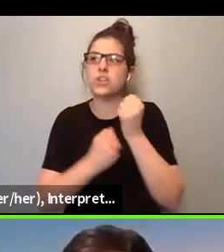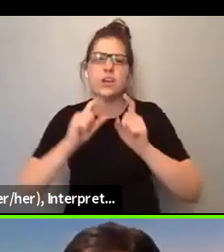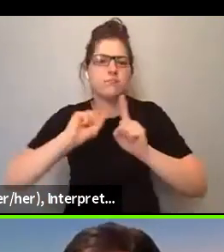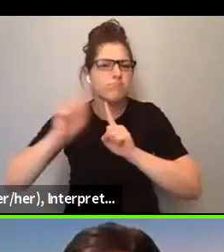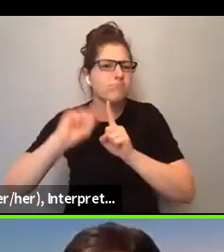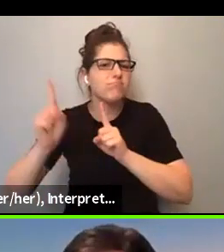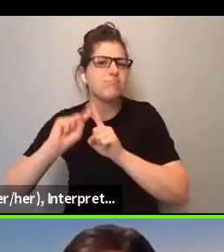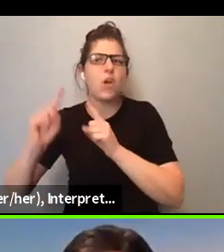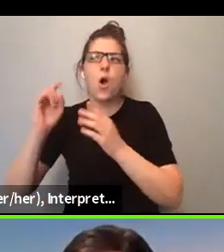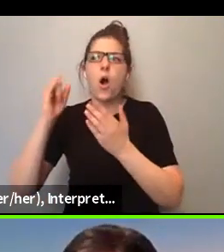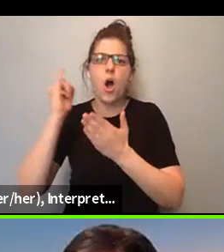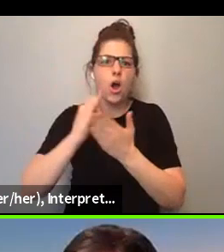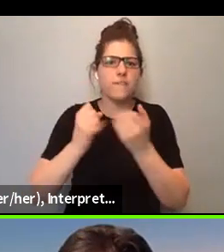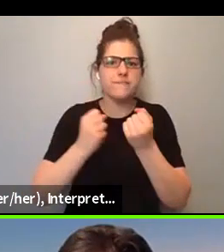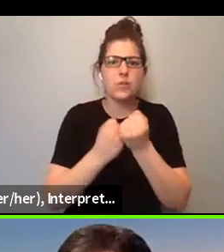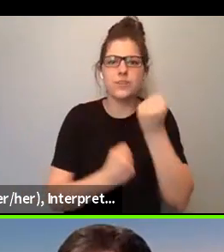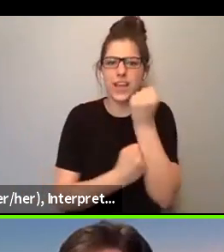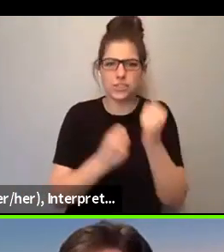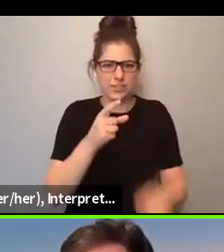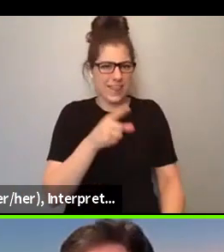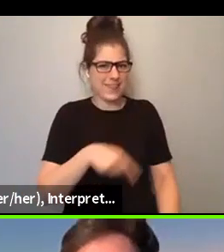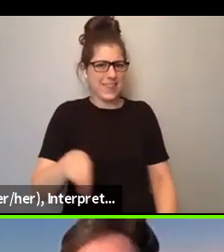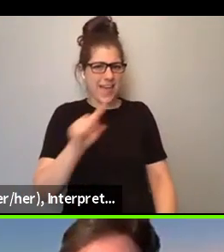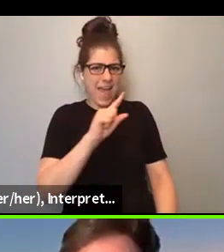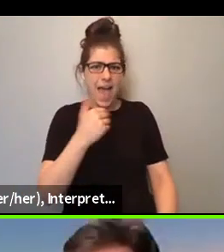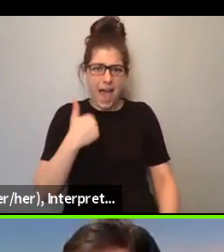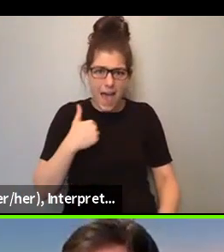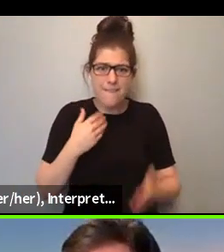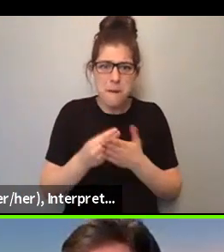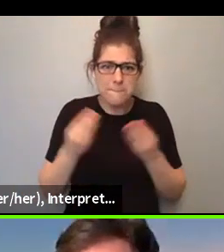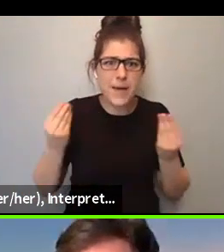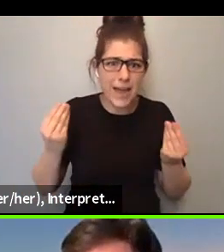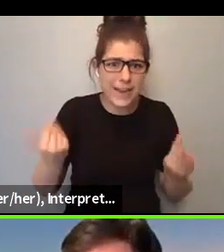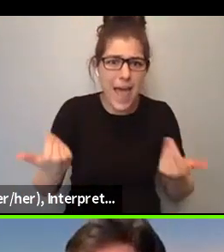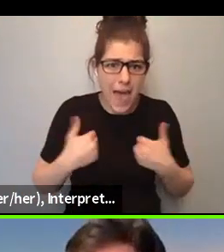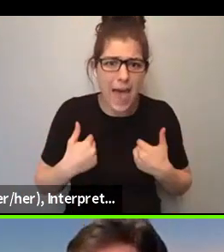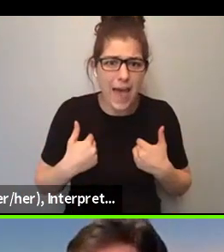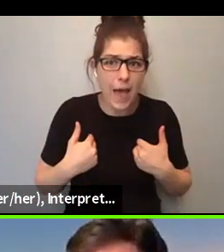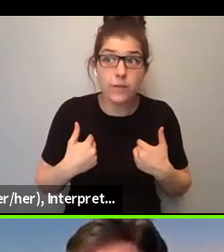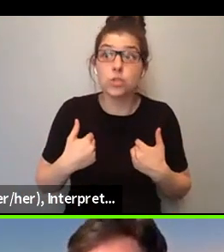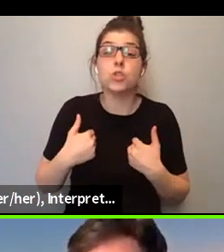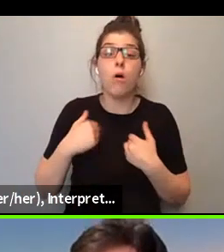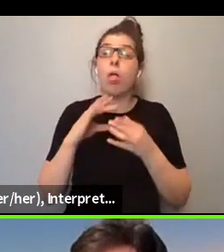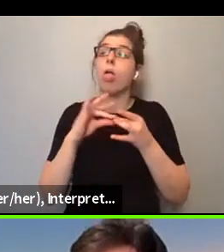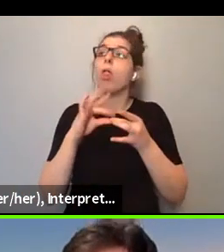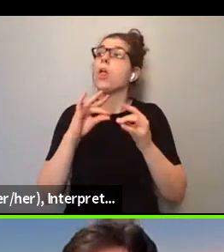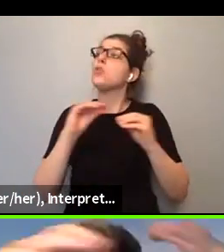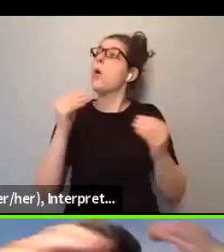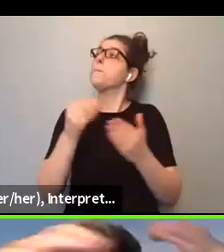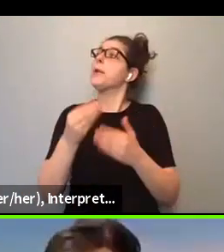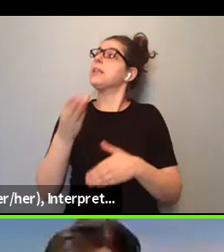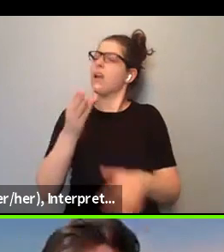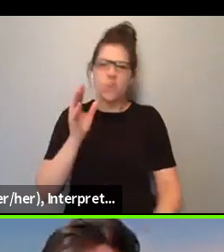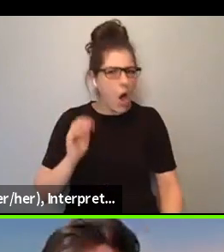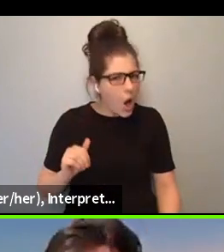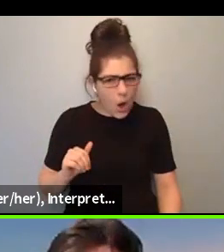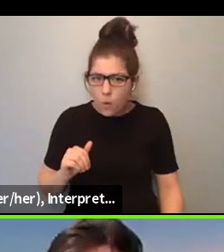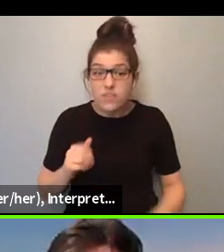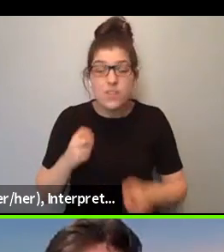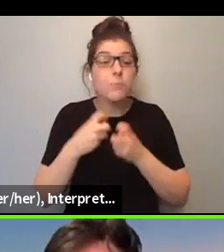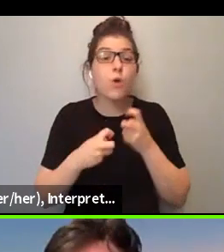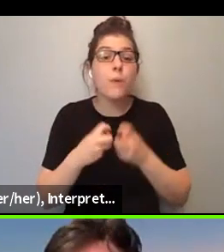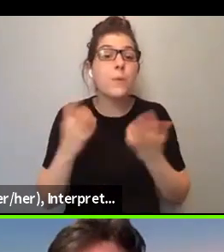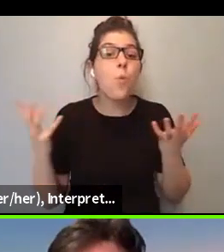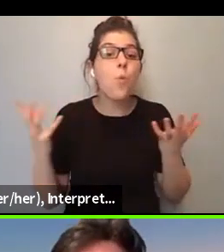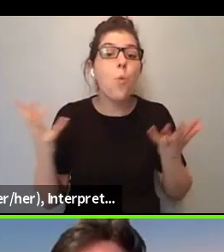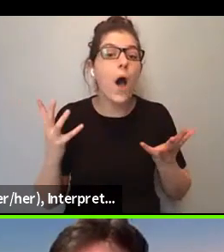MacArthur, there's Mellon, you know? So we have to realize that this distribution problem that exists on a greater scale